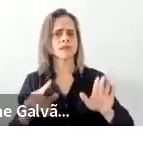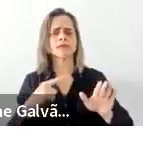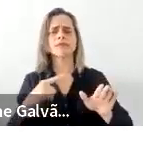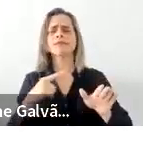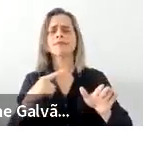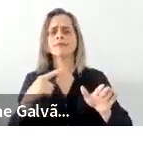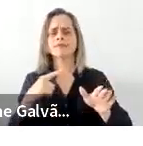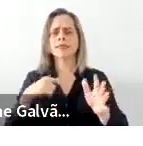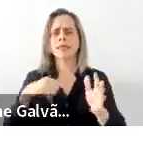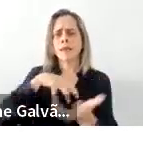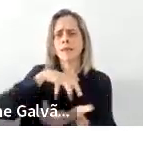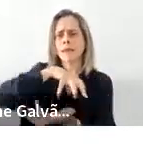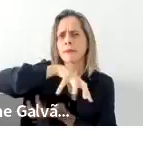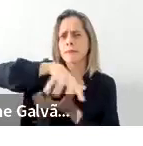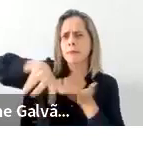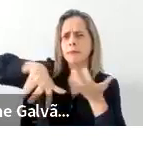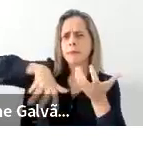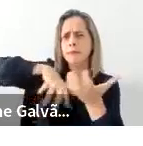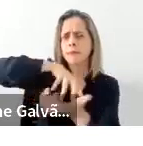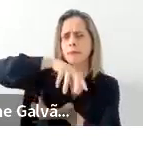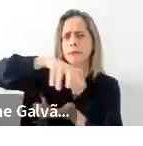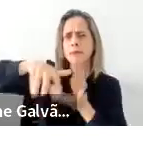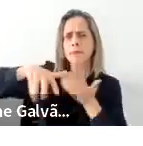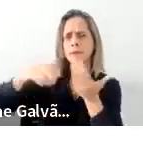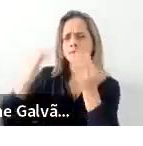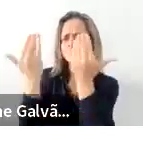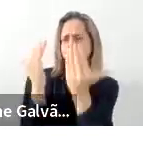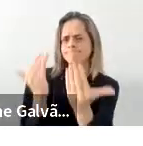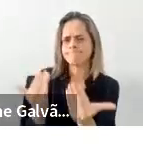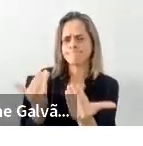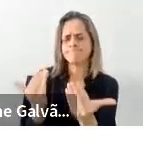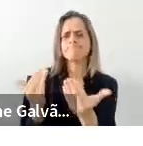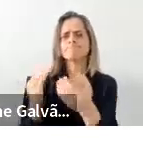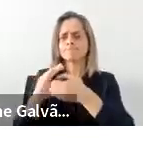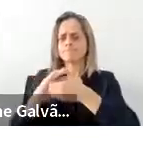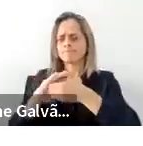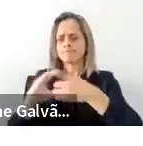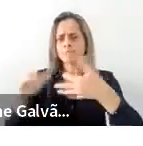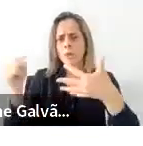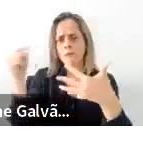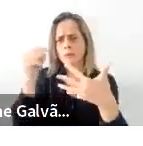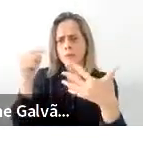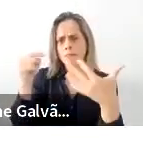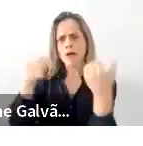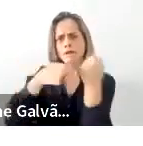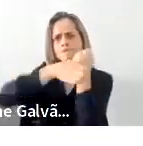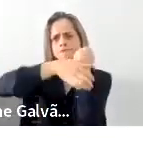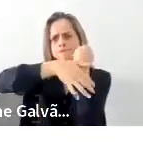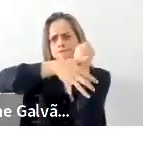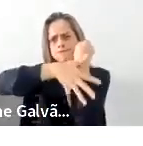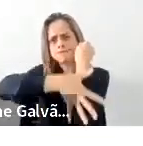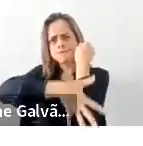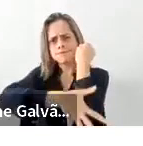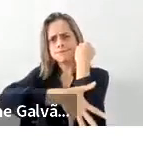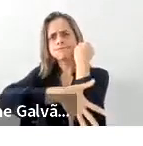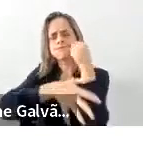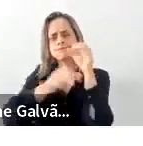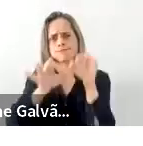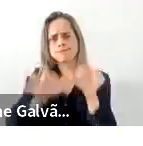one of the most important social upheavals in human history, with